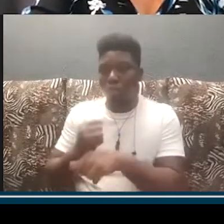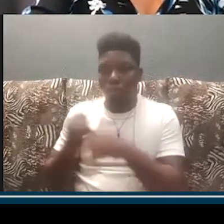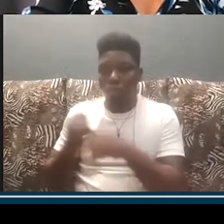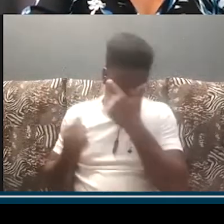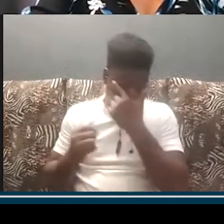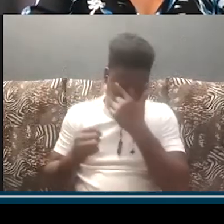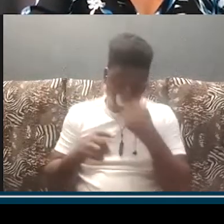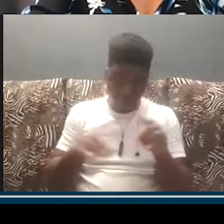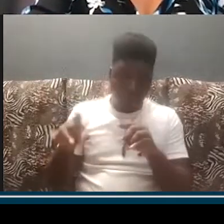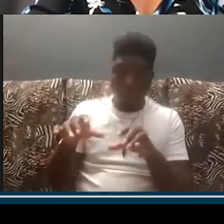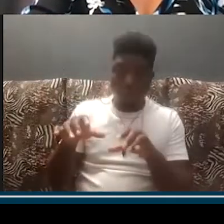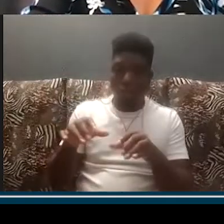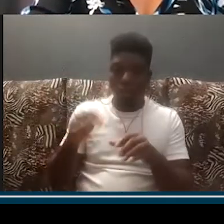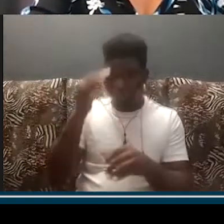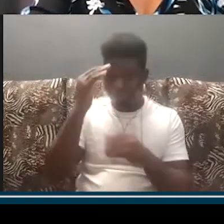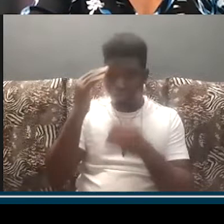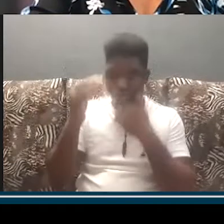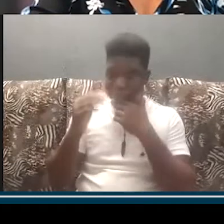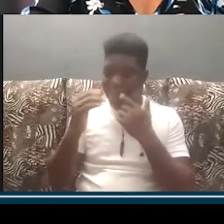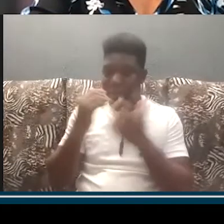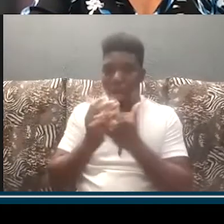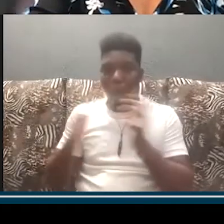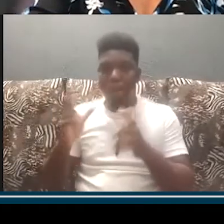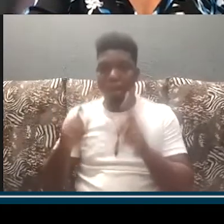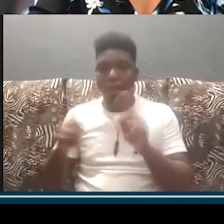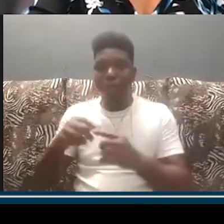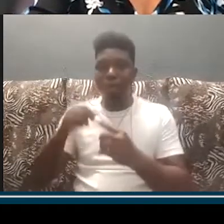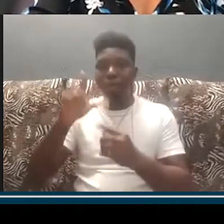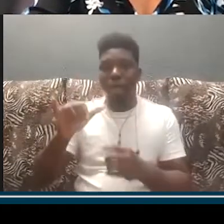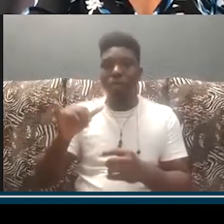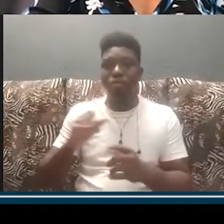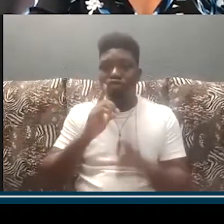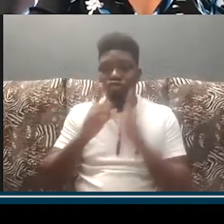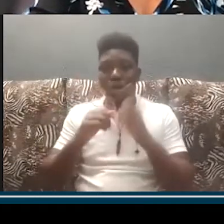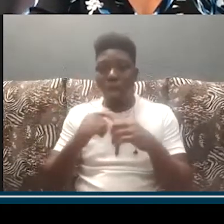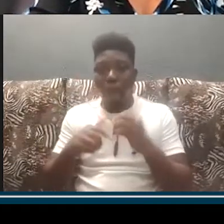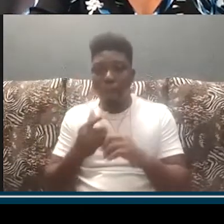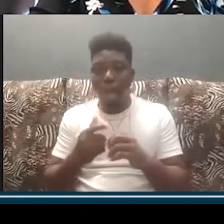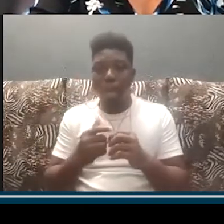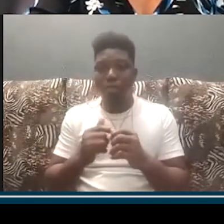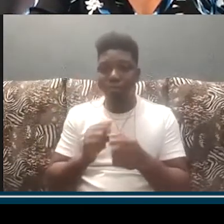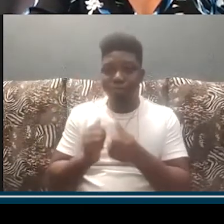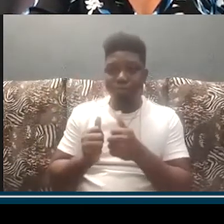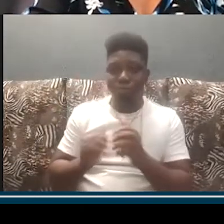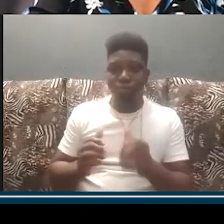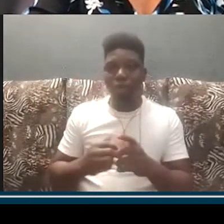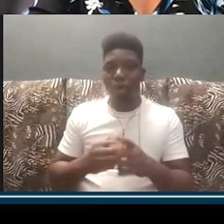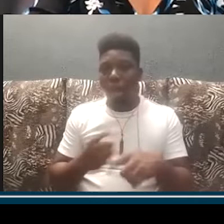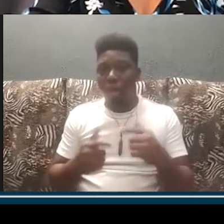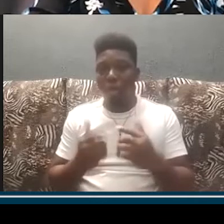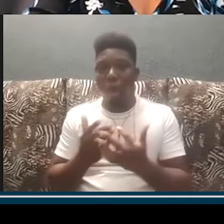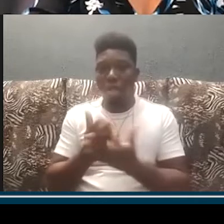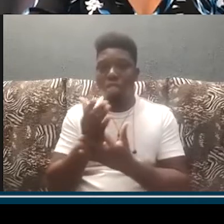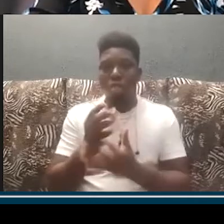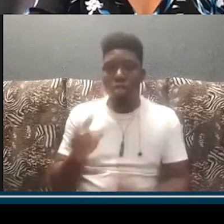people, and especially as you were talking about athletes and going through that journey, do you find that in our culture